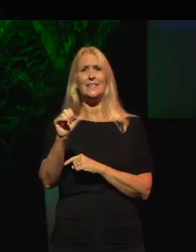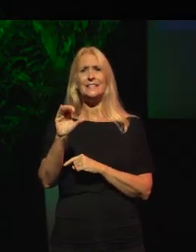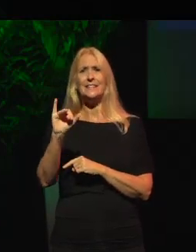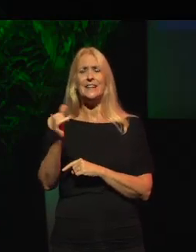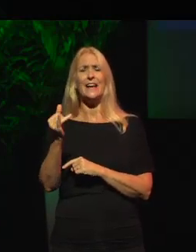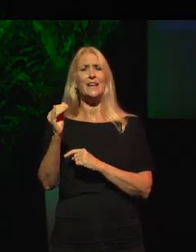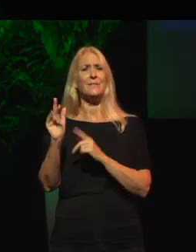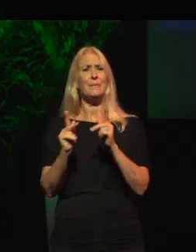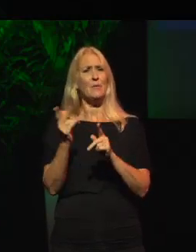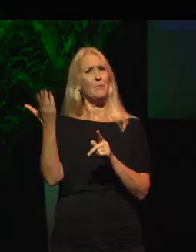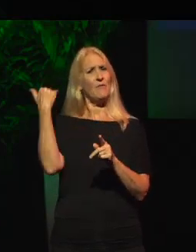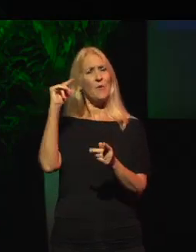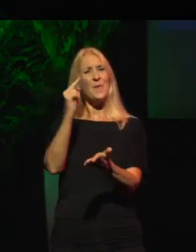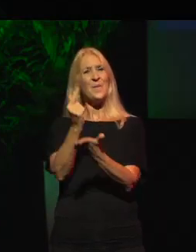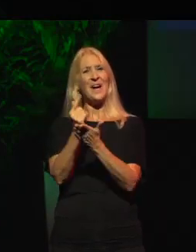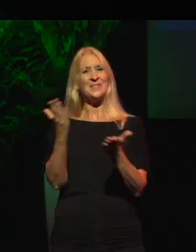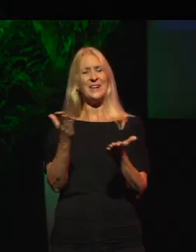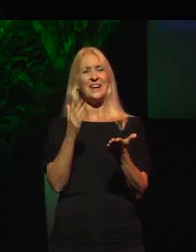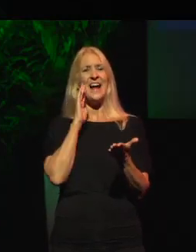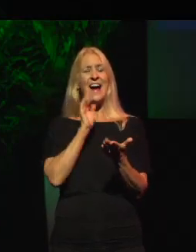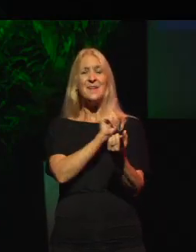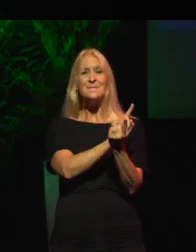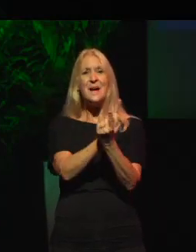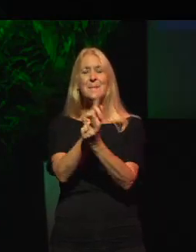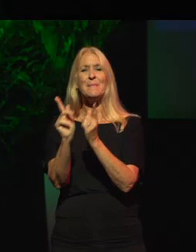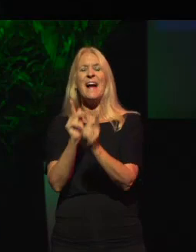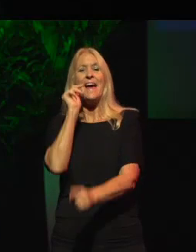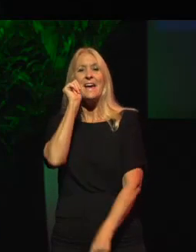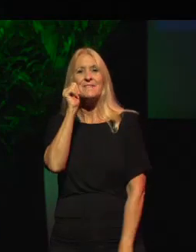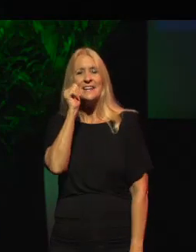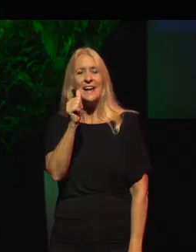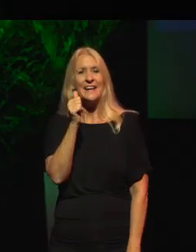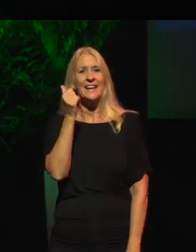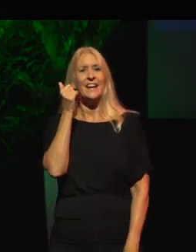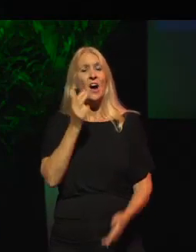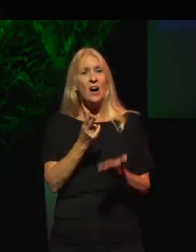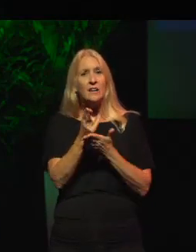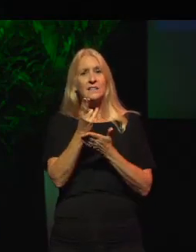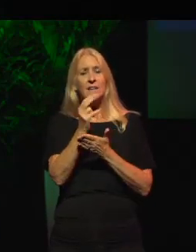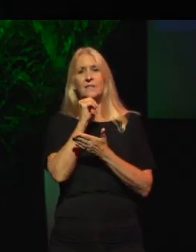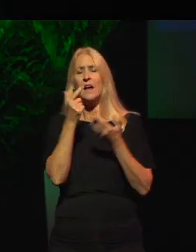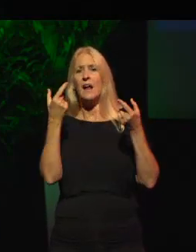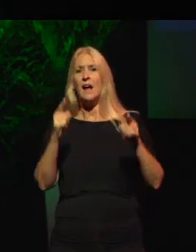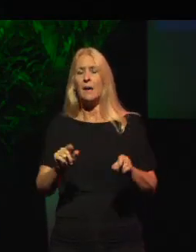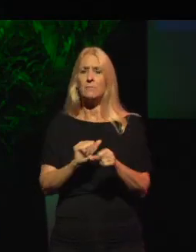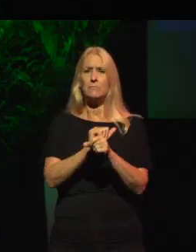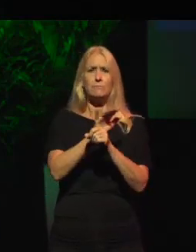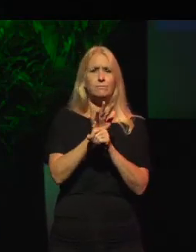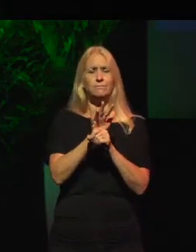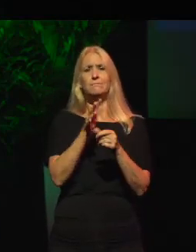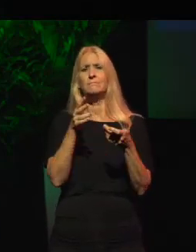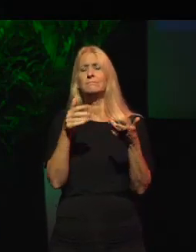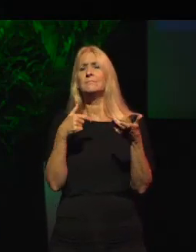every single day. And honestly, if it weren't for the arrival of COVID, I know that I would have encountered